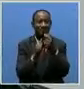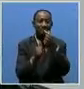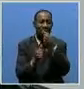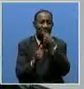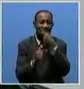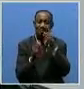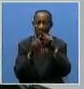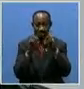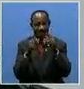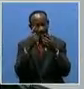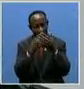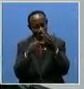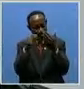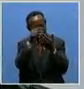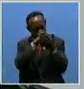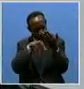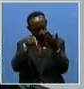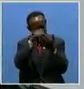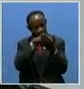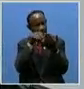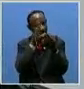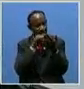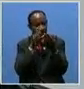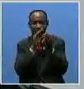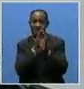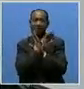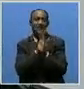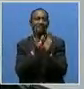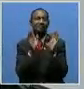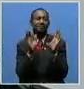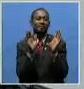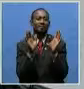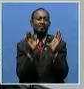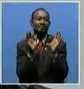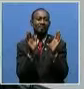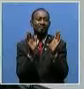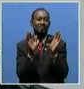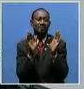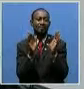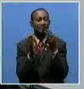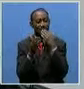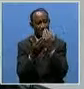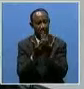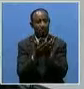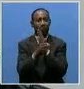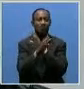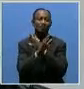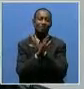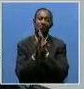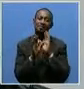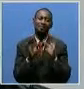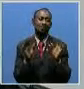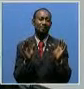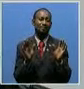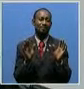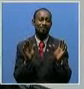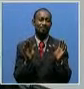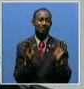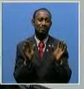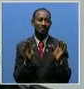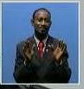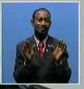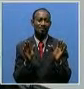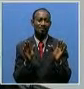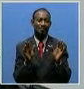than around these issues. And we'll continue doing that for the greater good of this country. We have